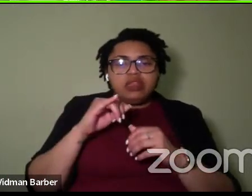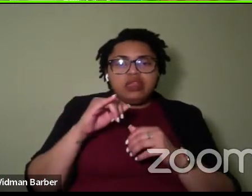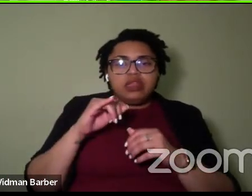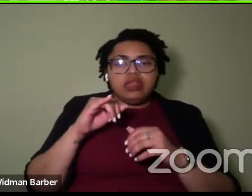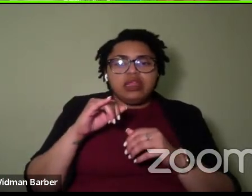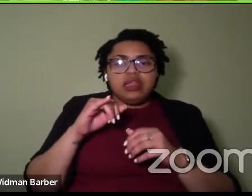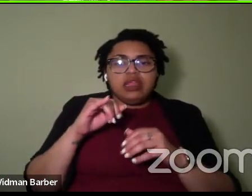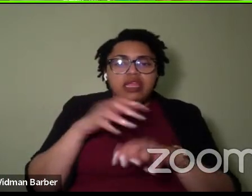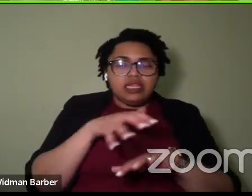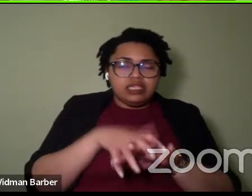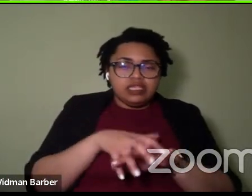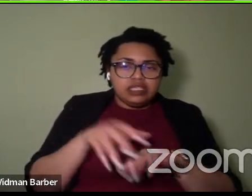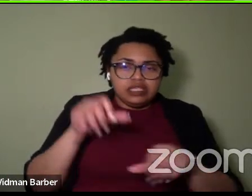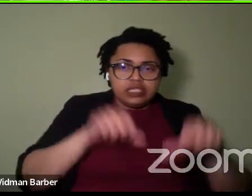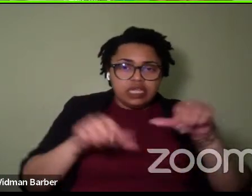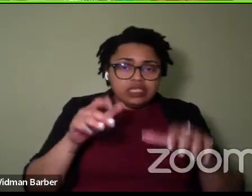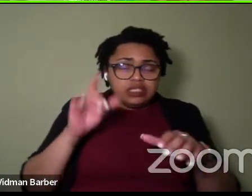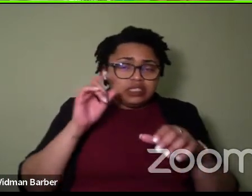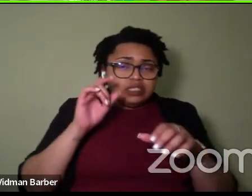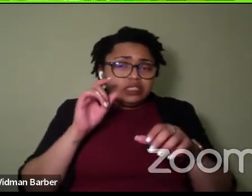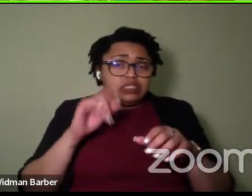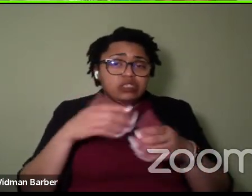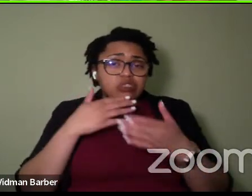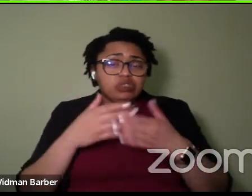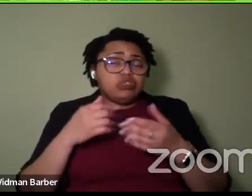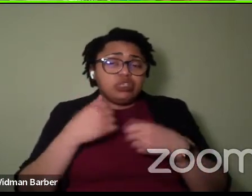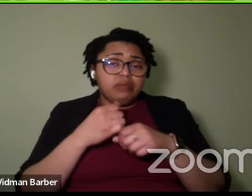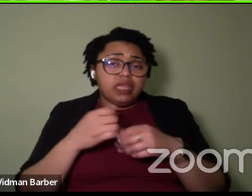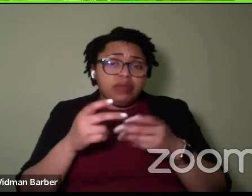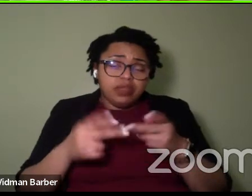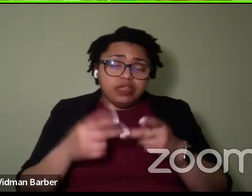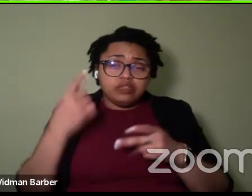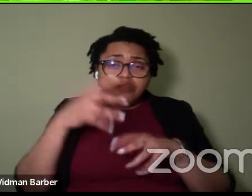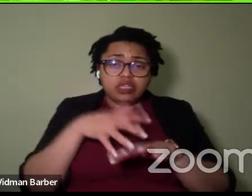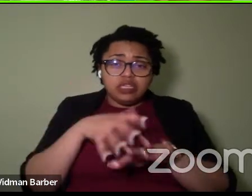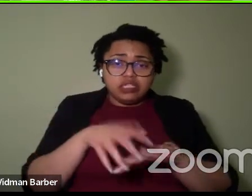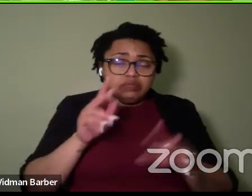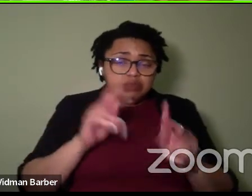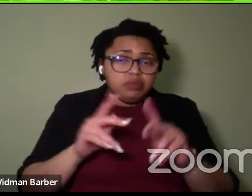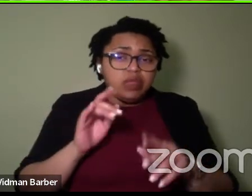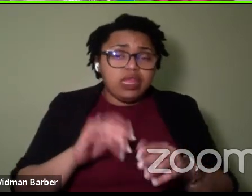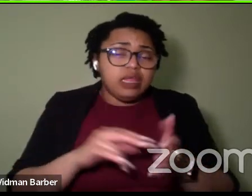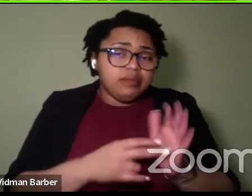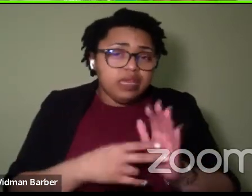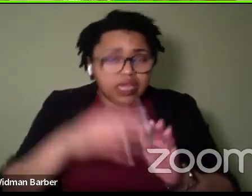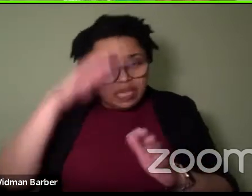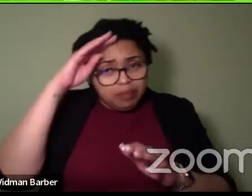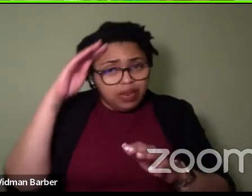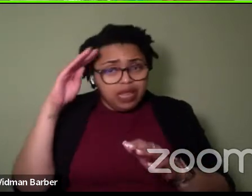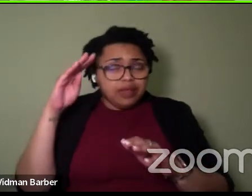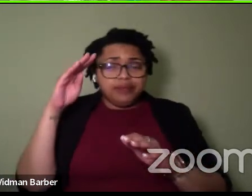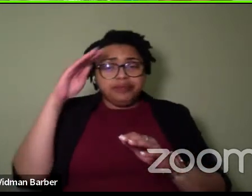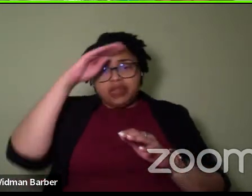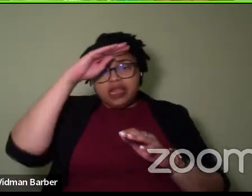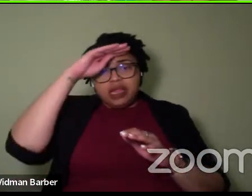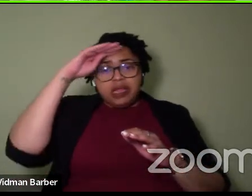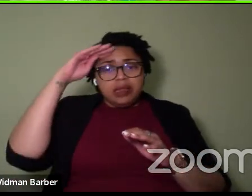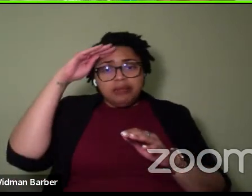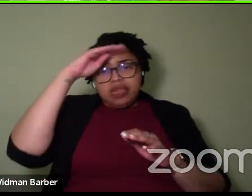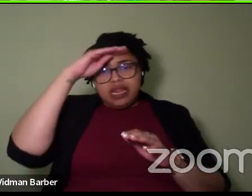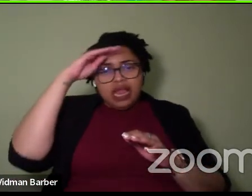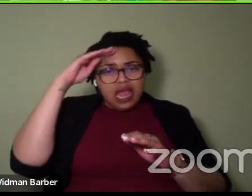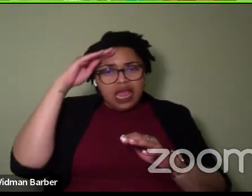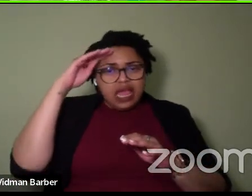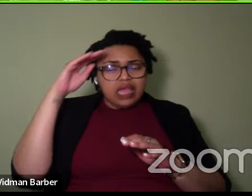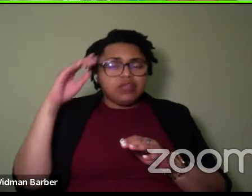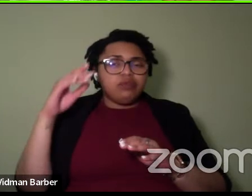that, and that includes our Black relatives that do not necessarily have those Western credentials, but have the knowledges of our plants,